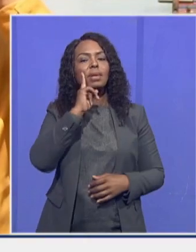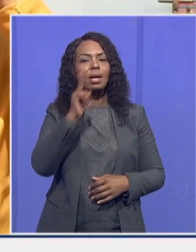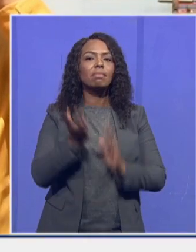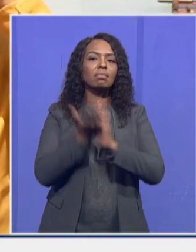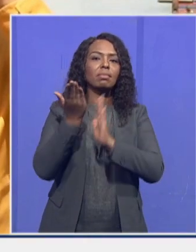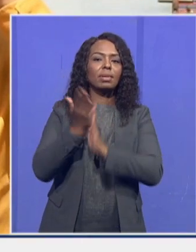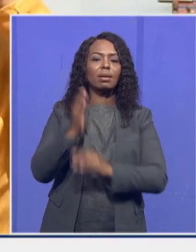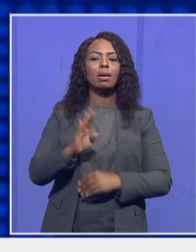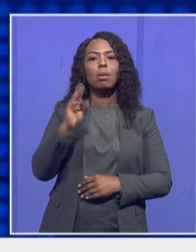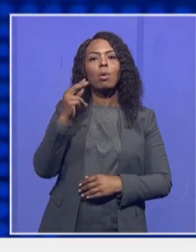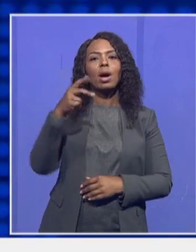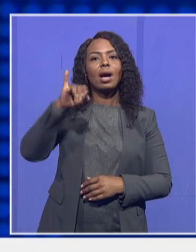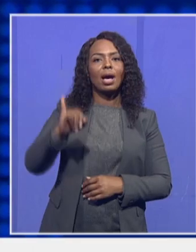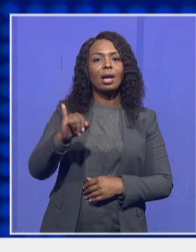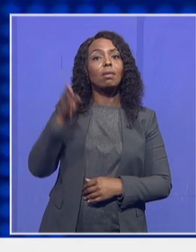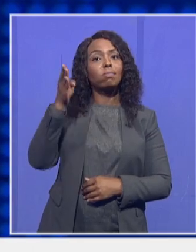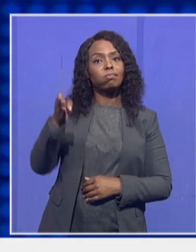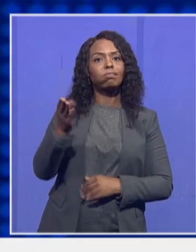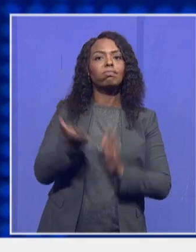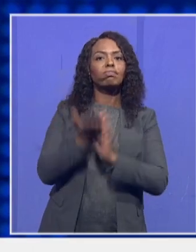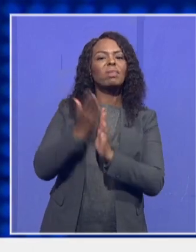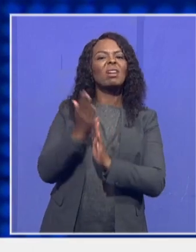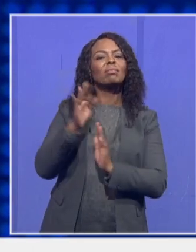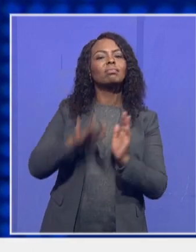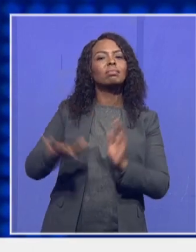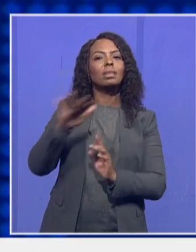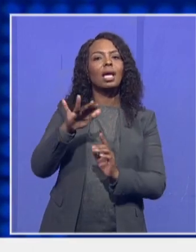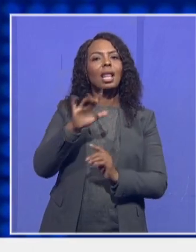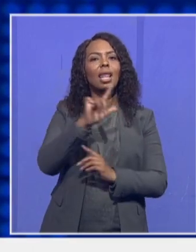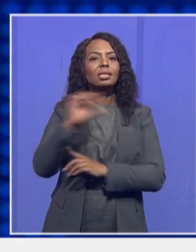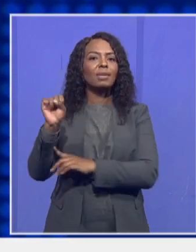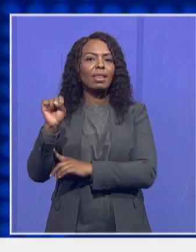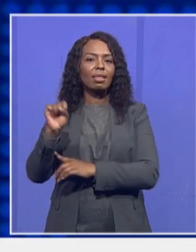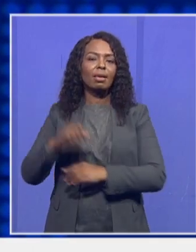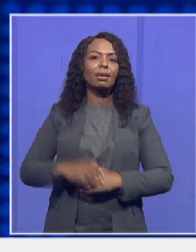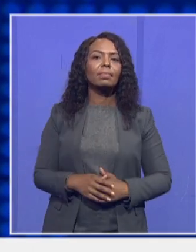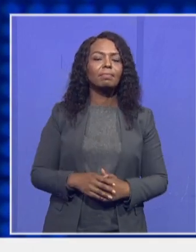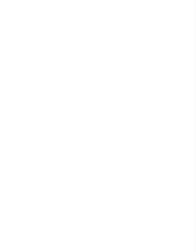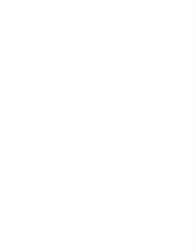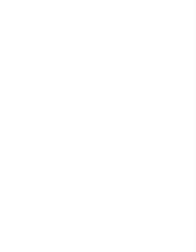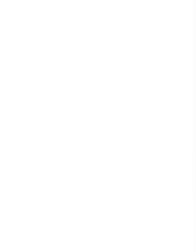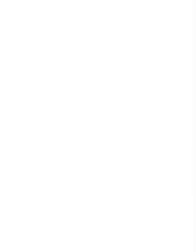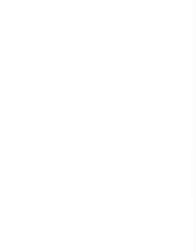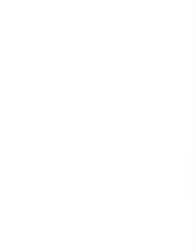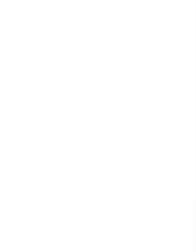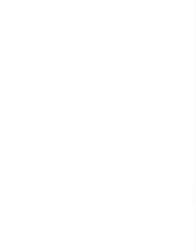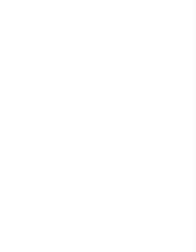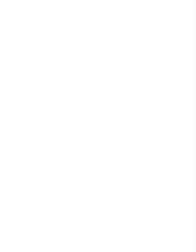Gema giving us an update on the situation in Ladysmith. Thanks very much indeed for that.